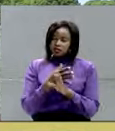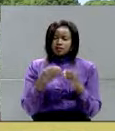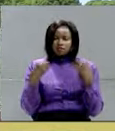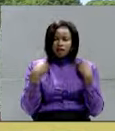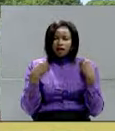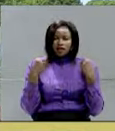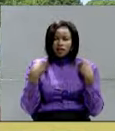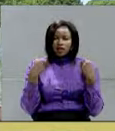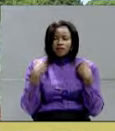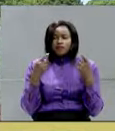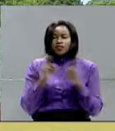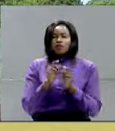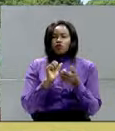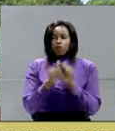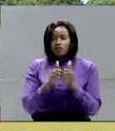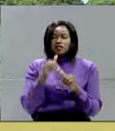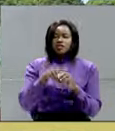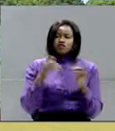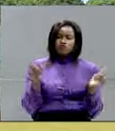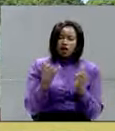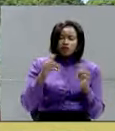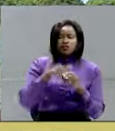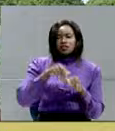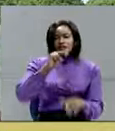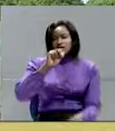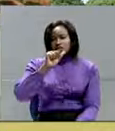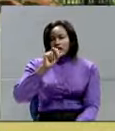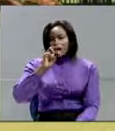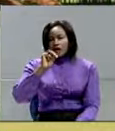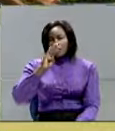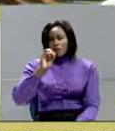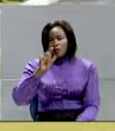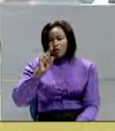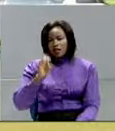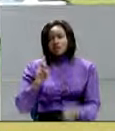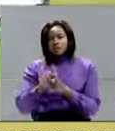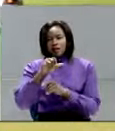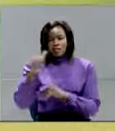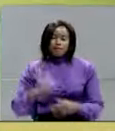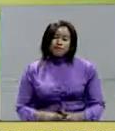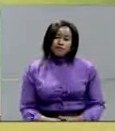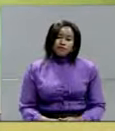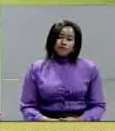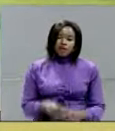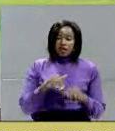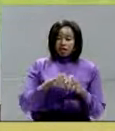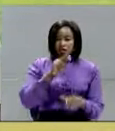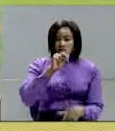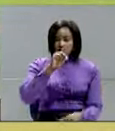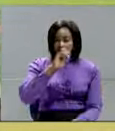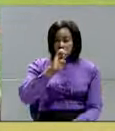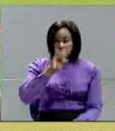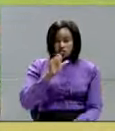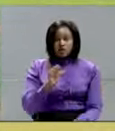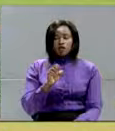compete in trials in Angola to prepare the team. But for us as Ndeja University, we have been provided all the facilities and all the